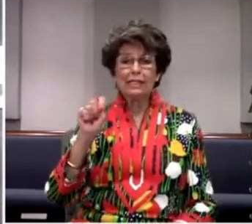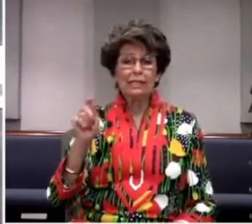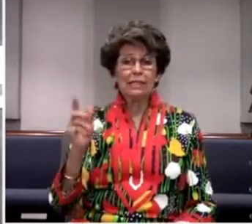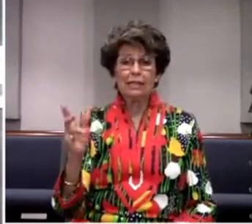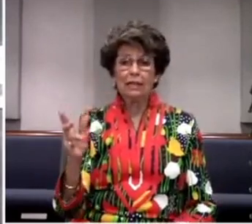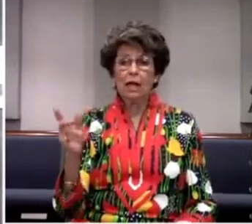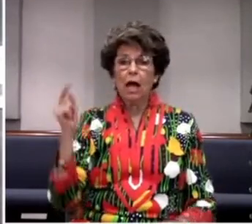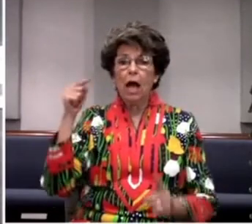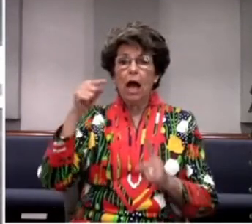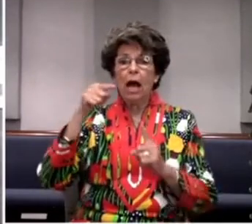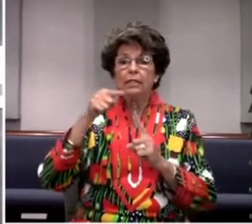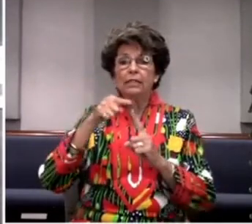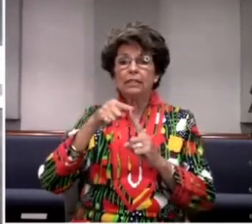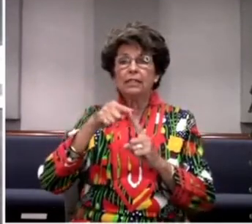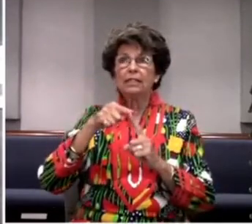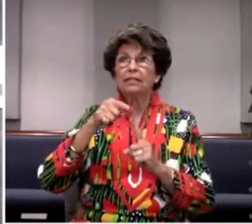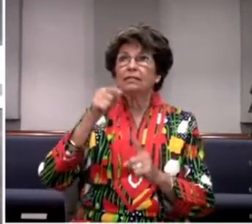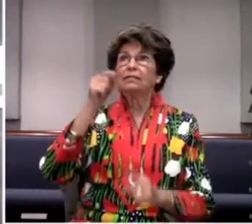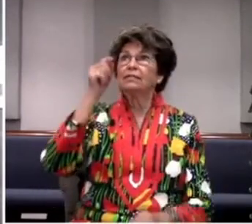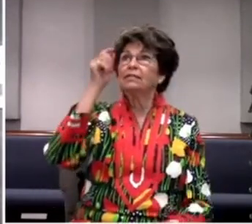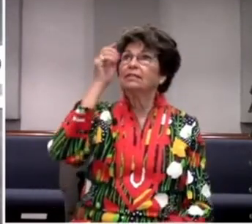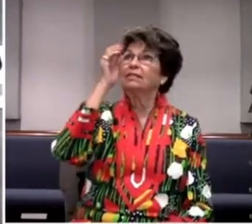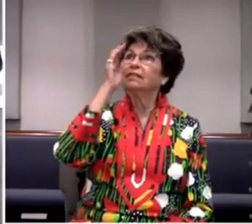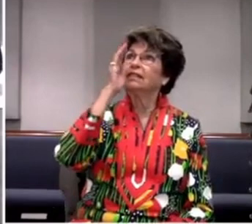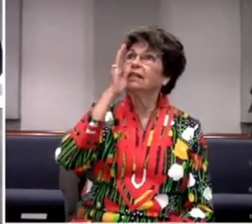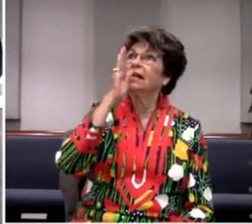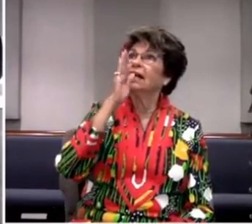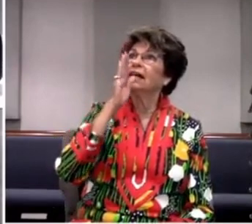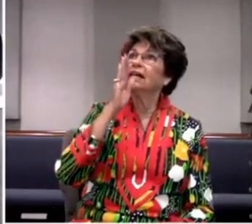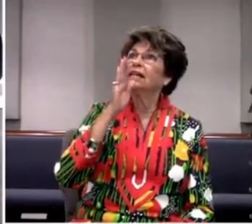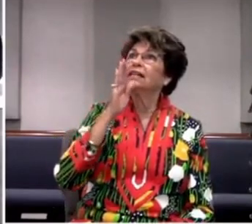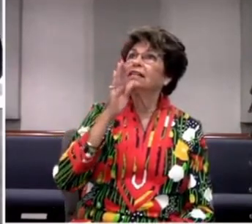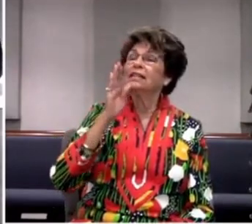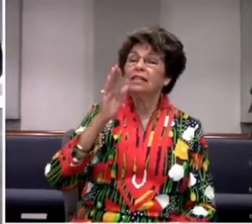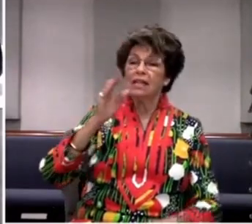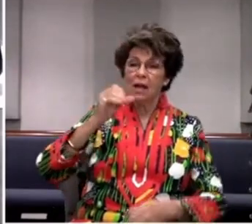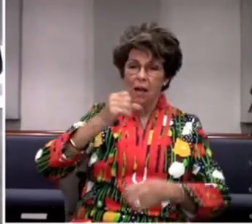until that moment when God made you.